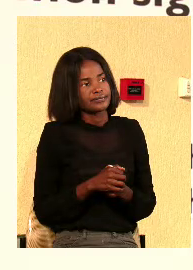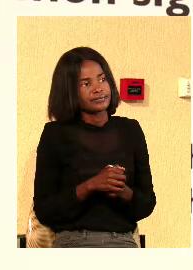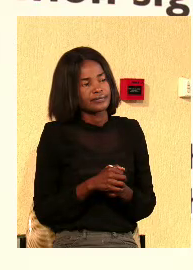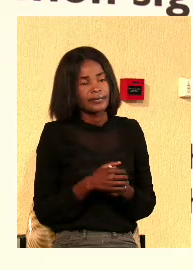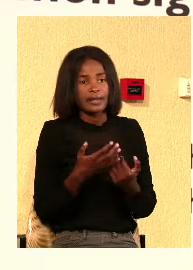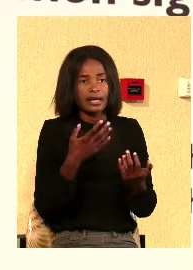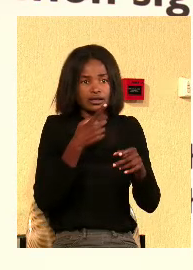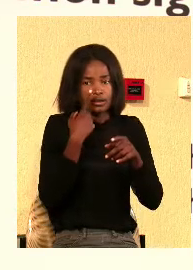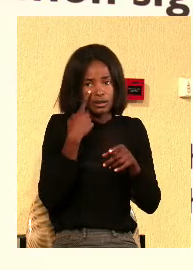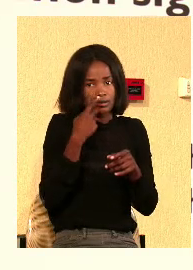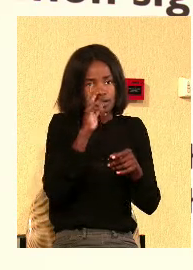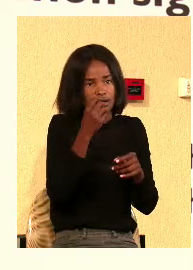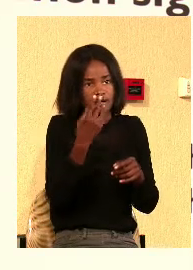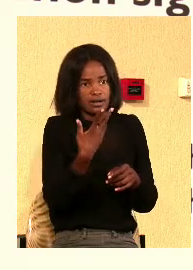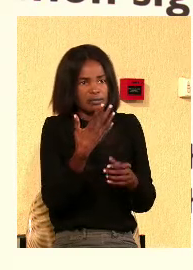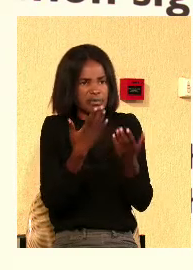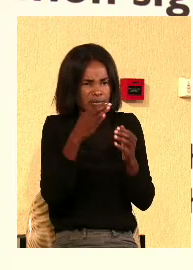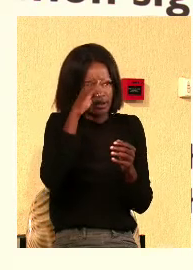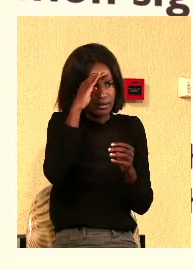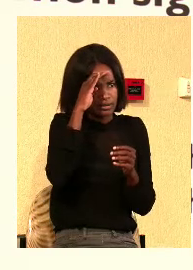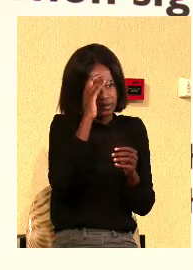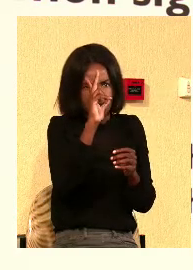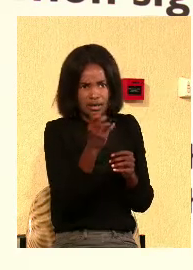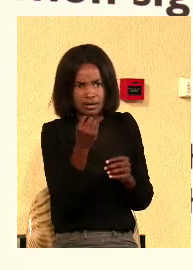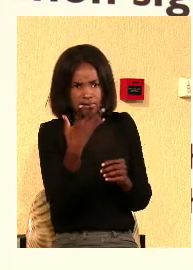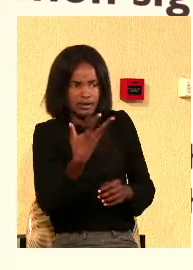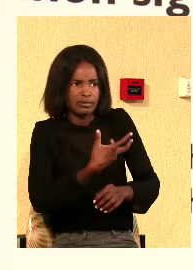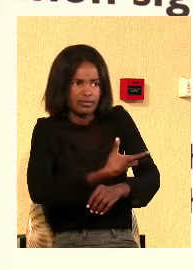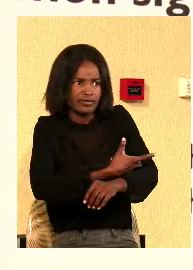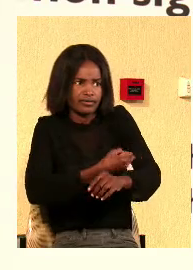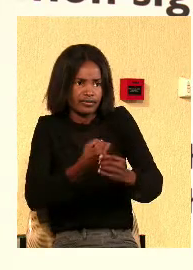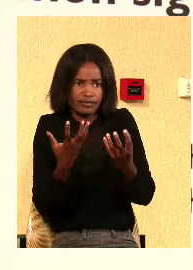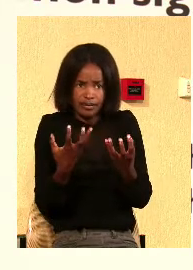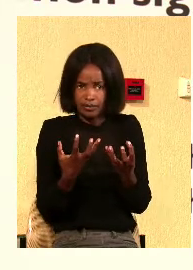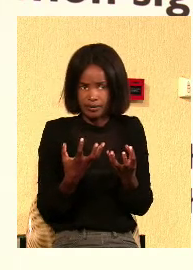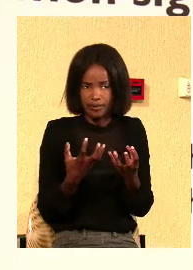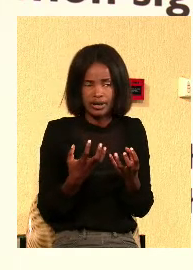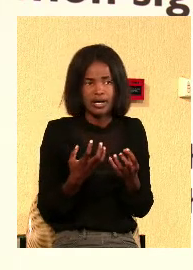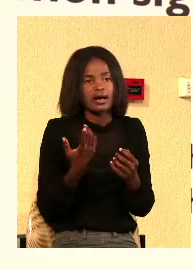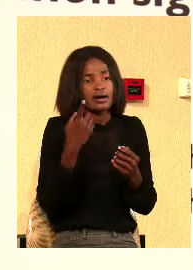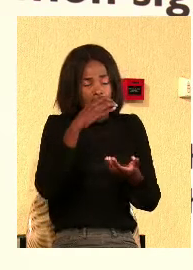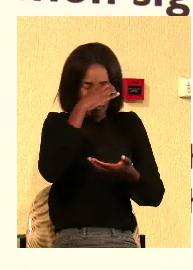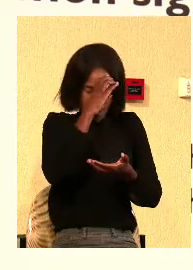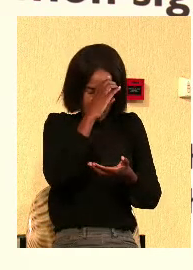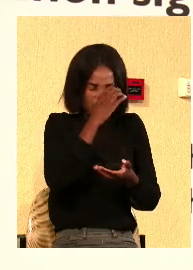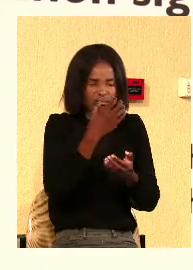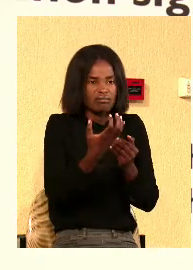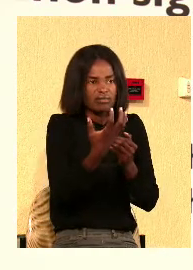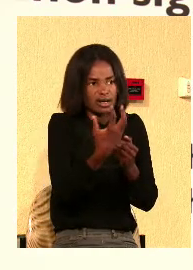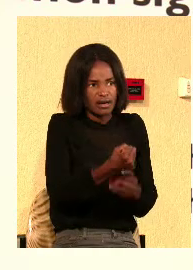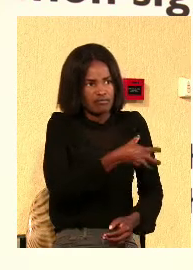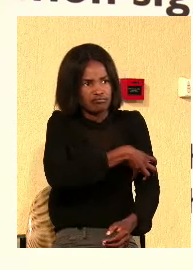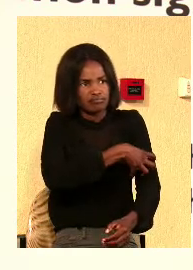identified, we have the capacity, like I said. For now, for example, each